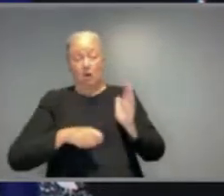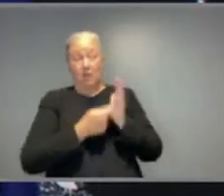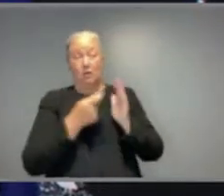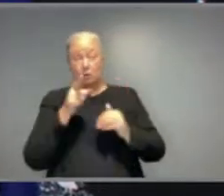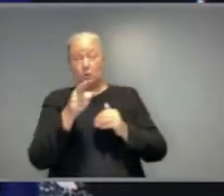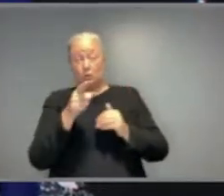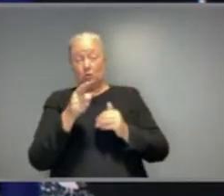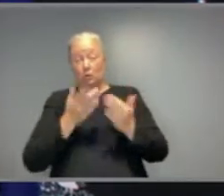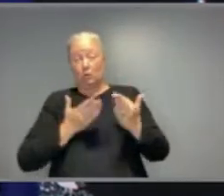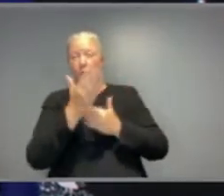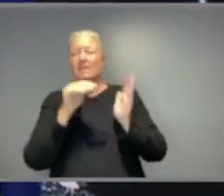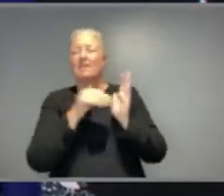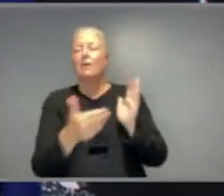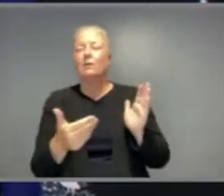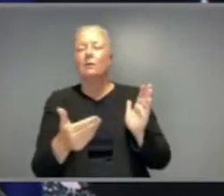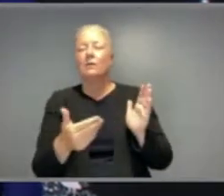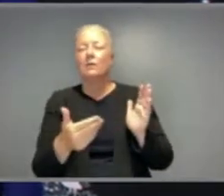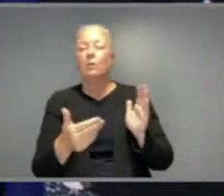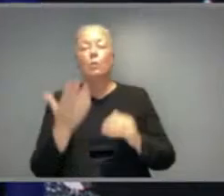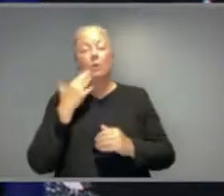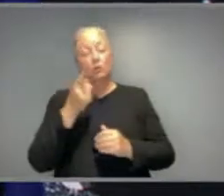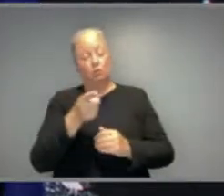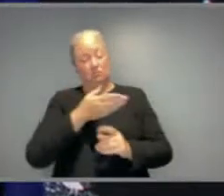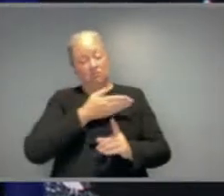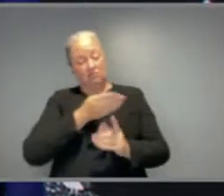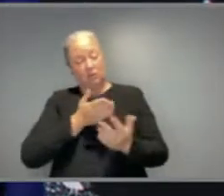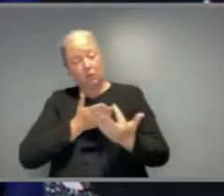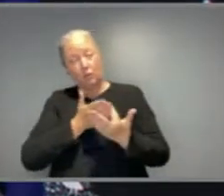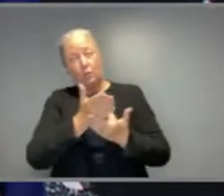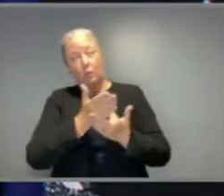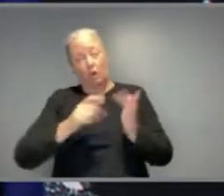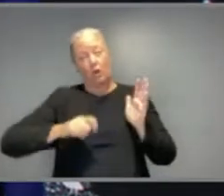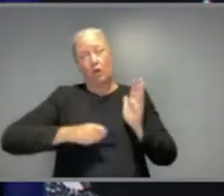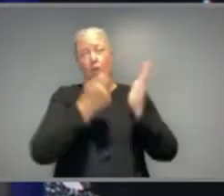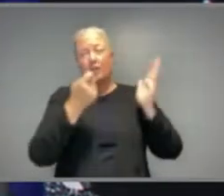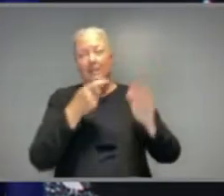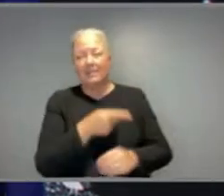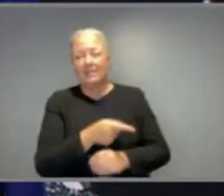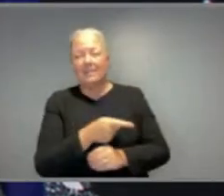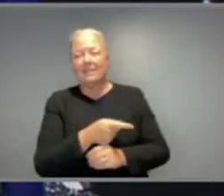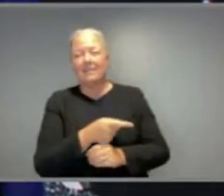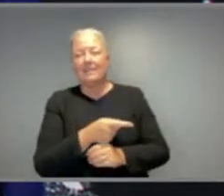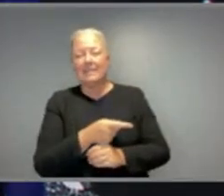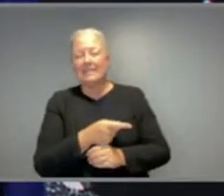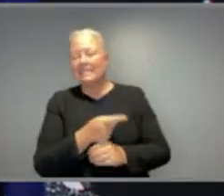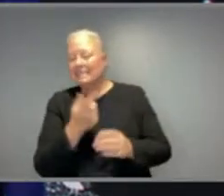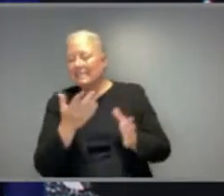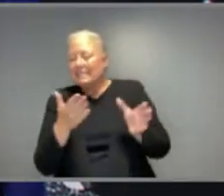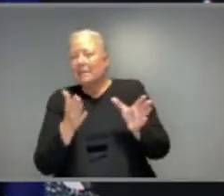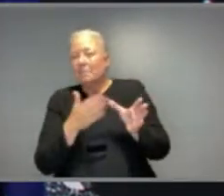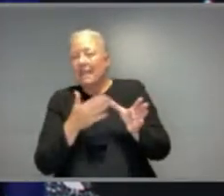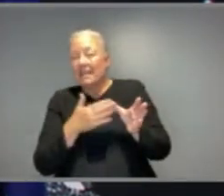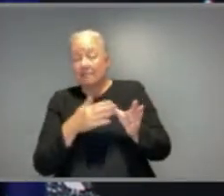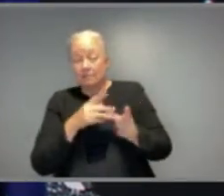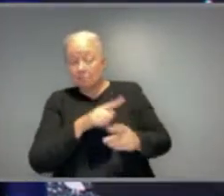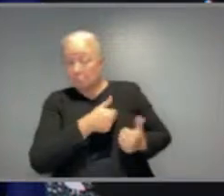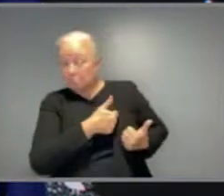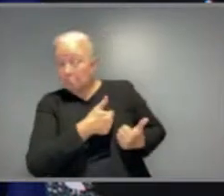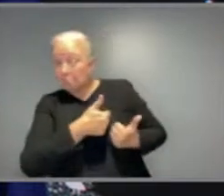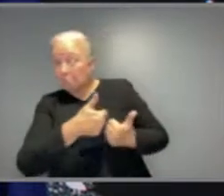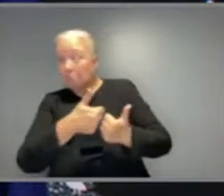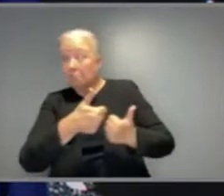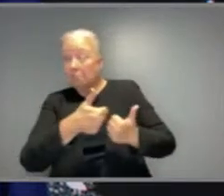Now, coming out of a lockdown you're already in depends on the success of the lockdown in bringing the number